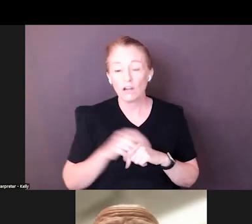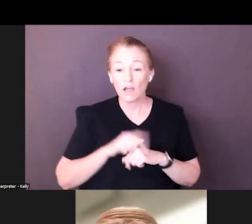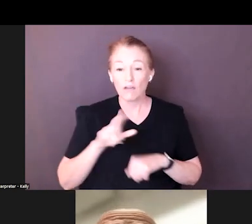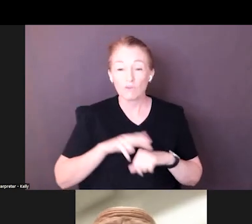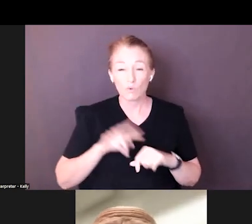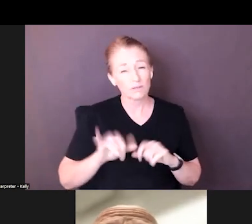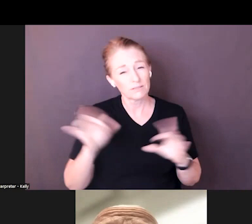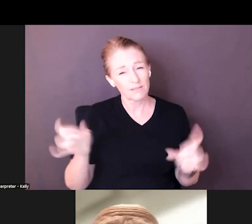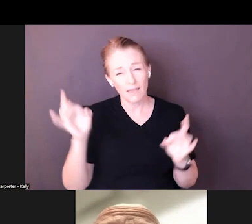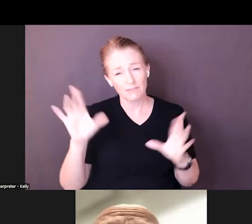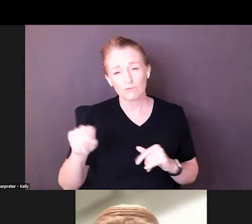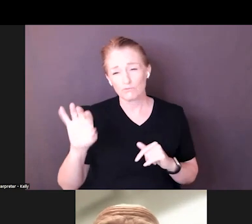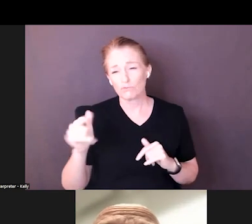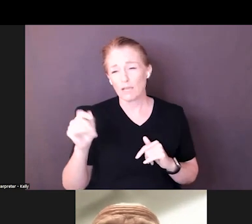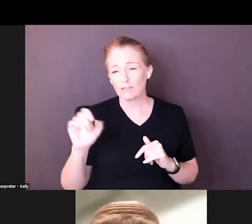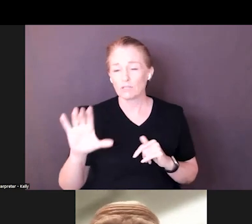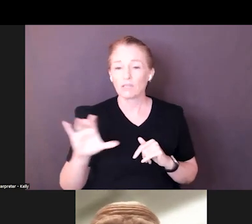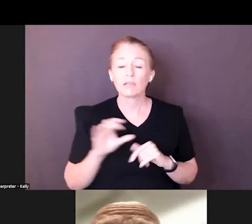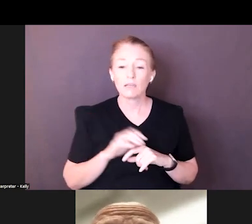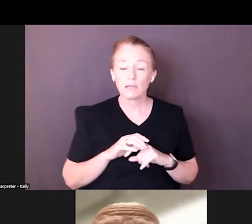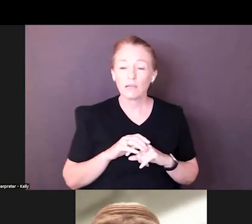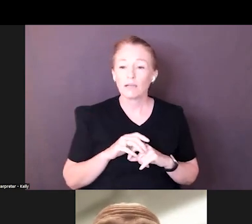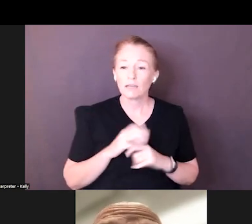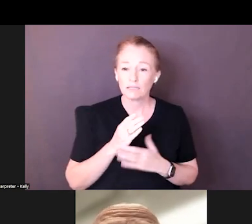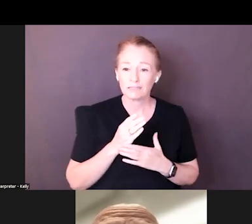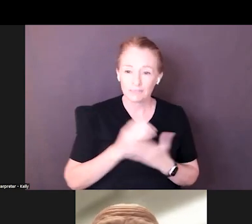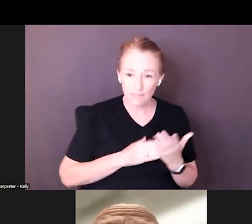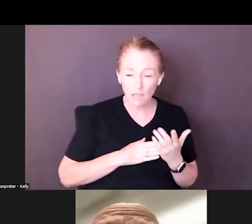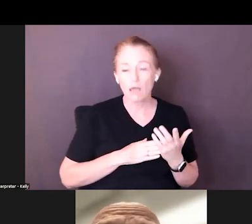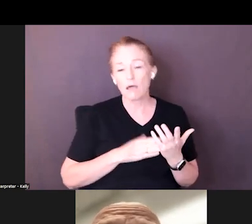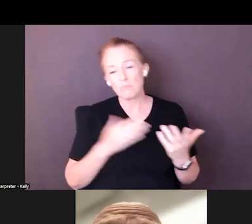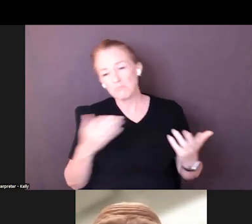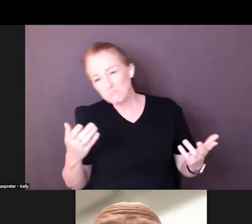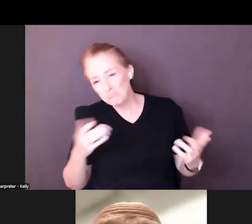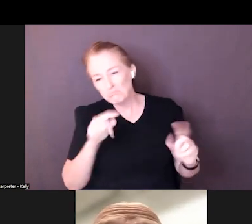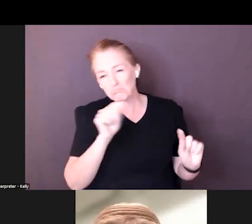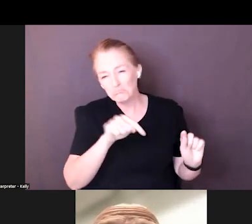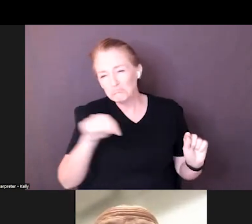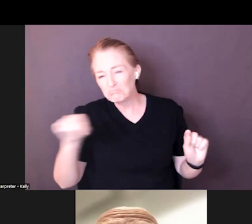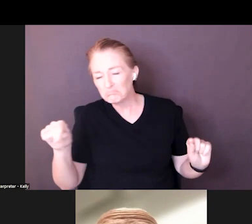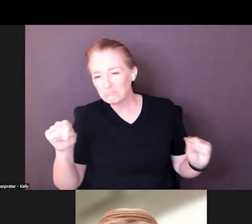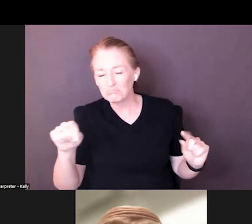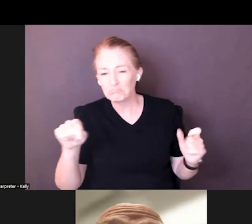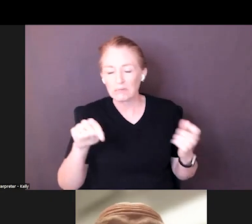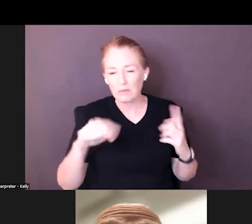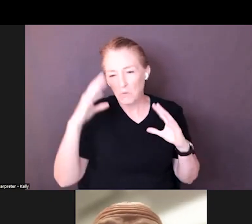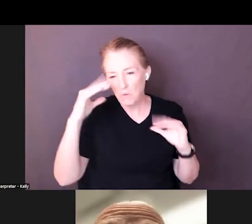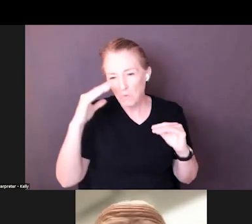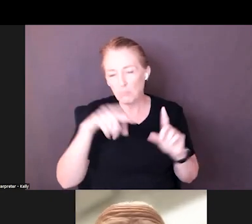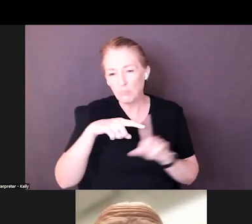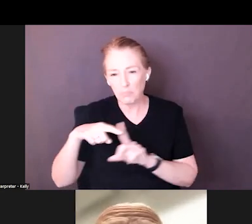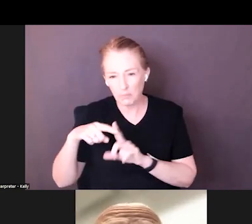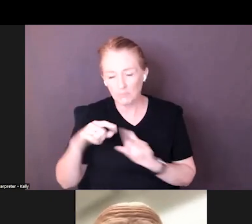tragic, there were kind of islands of optimism when you look at some of the variation.